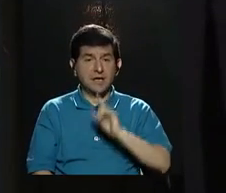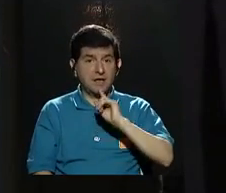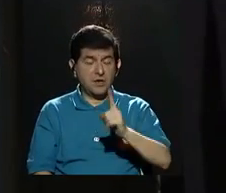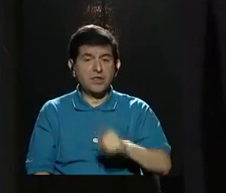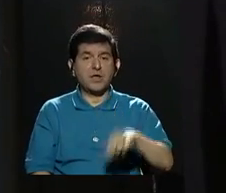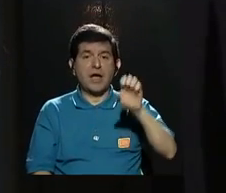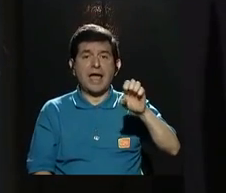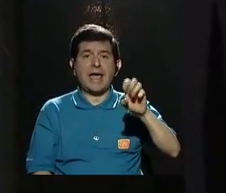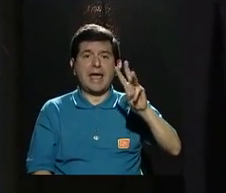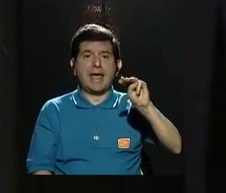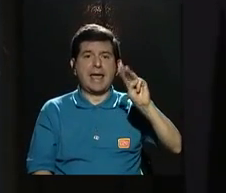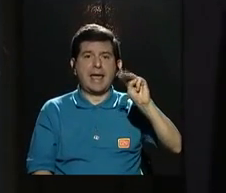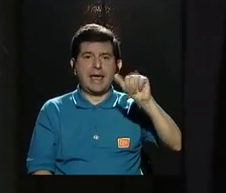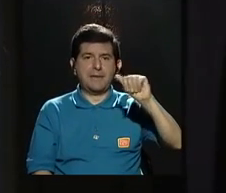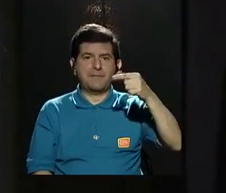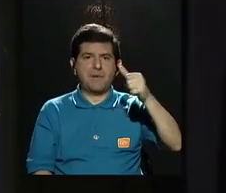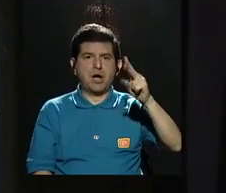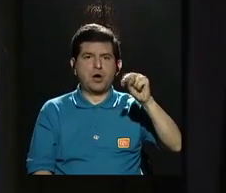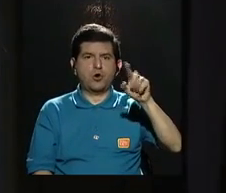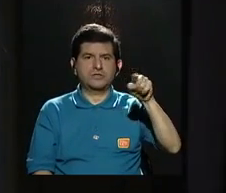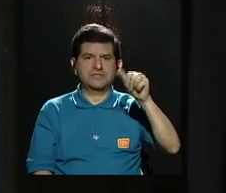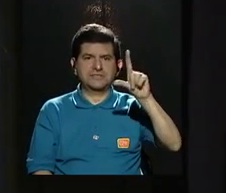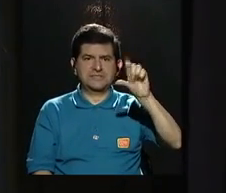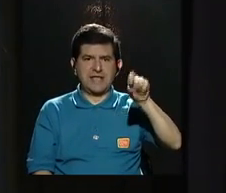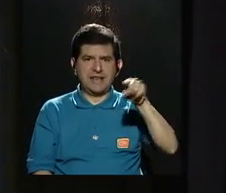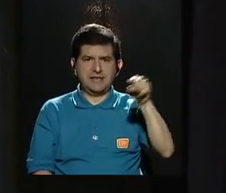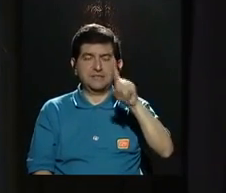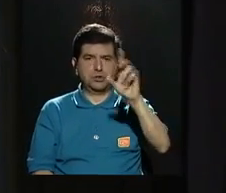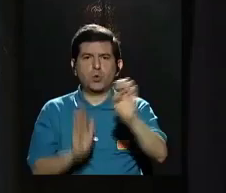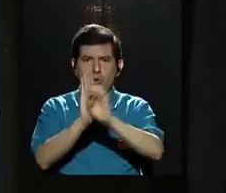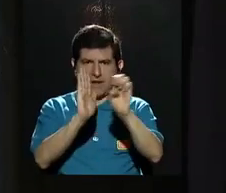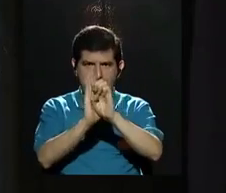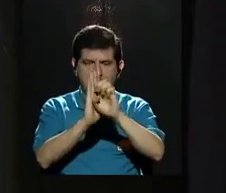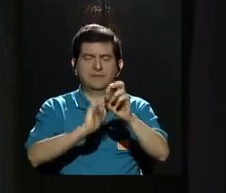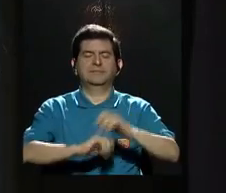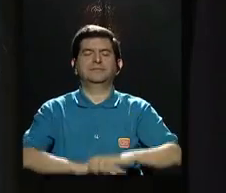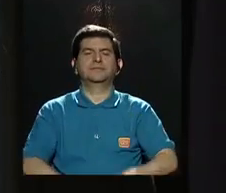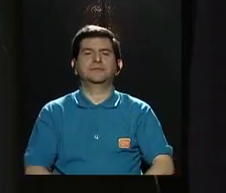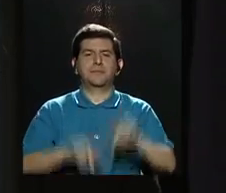Gonzalez to give you an example.